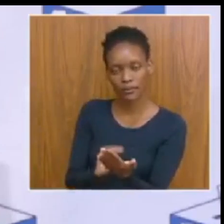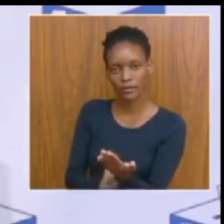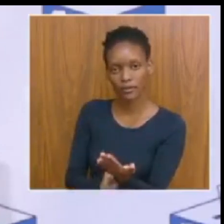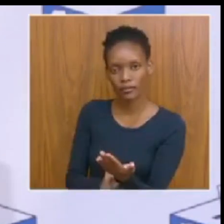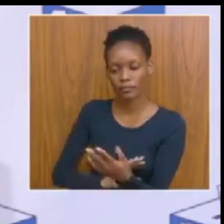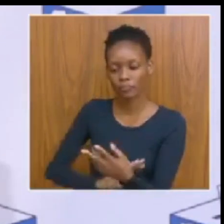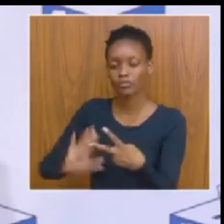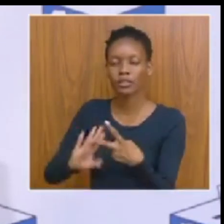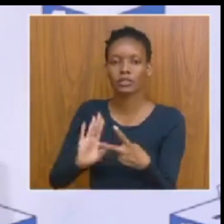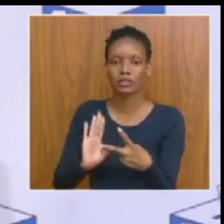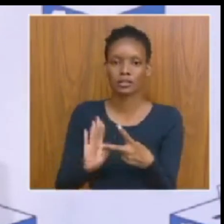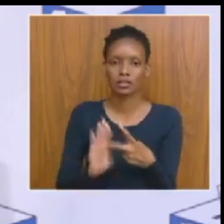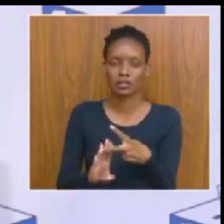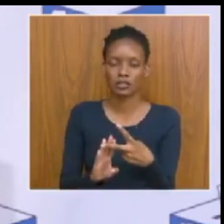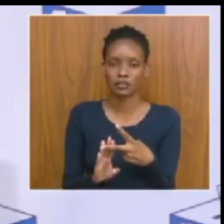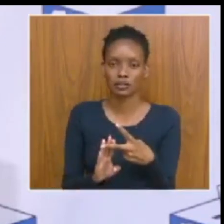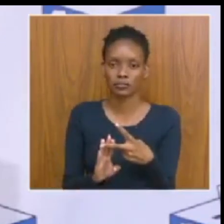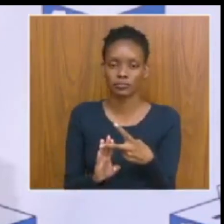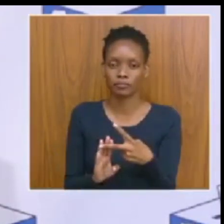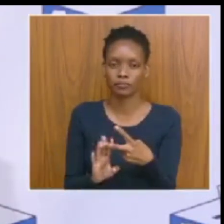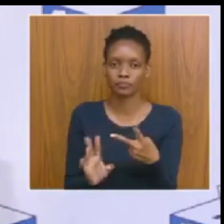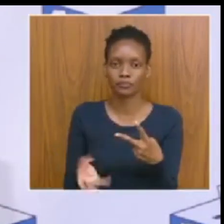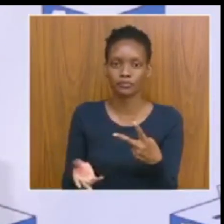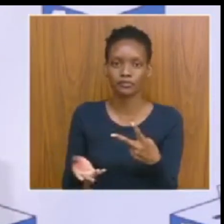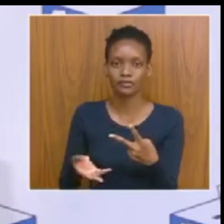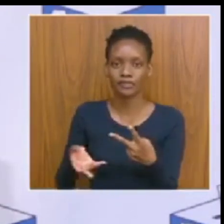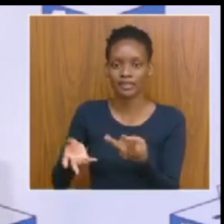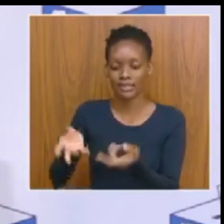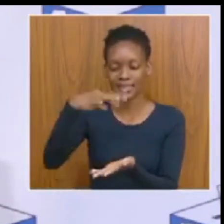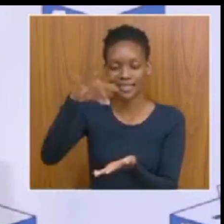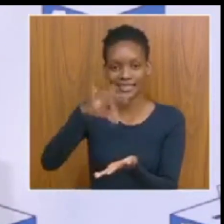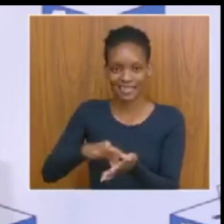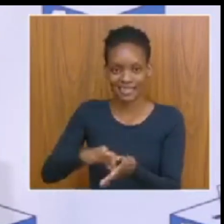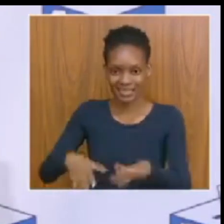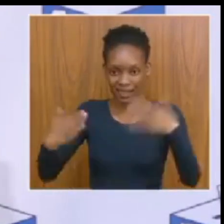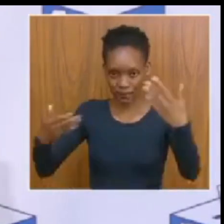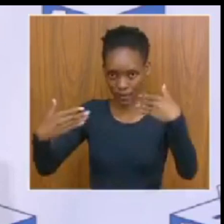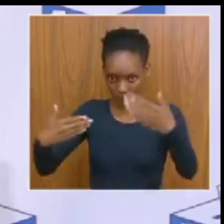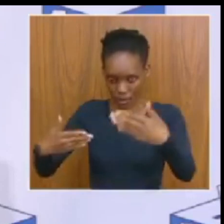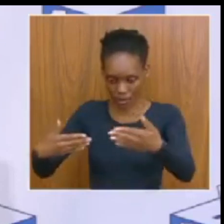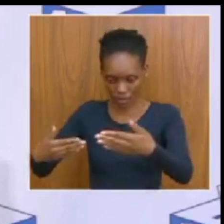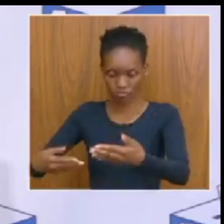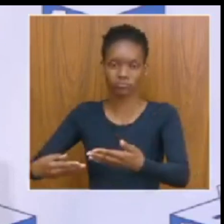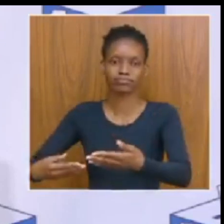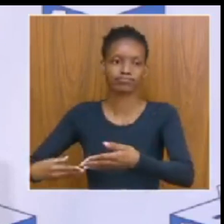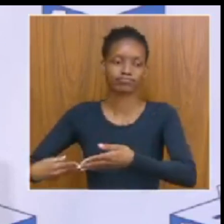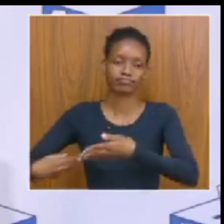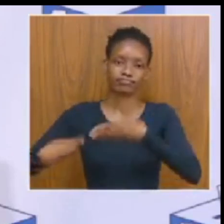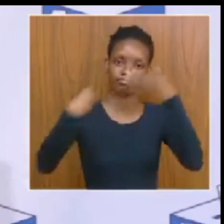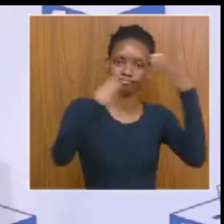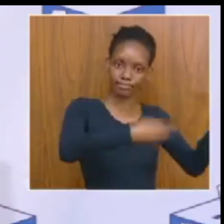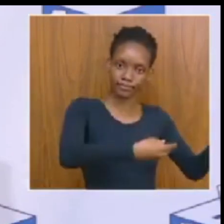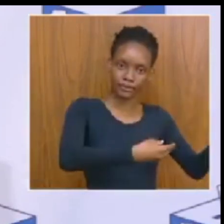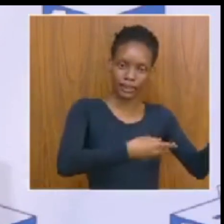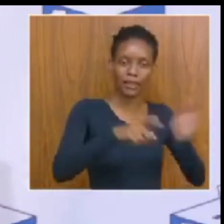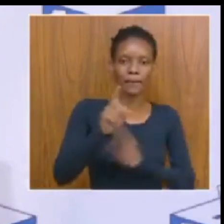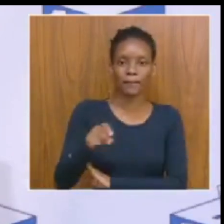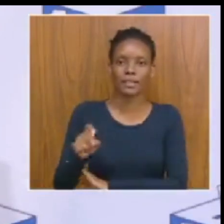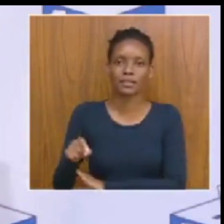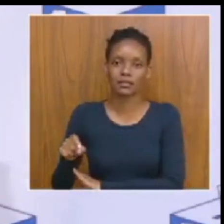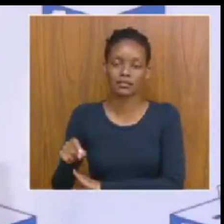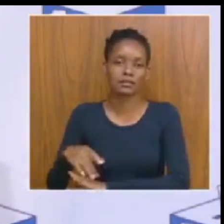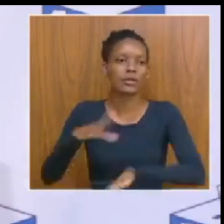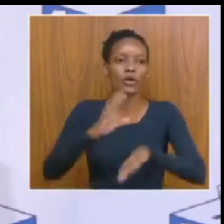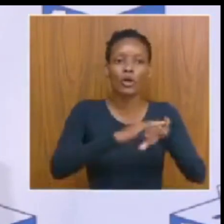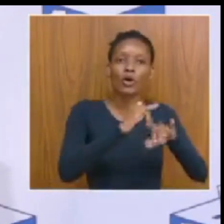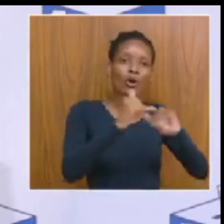Secondly, they must upload the signatures, hard copy signatures, onto the portal, or deliver those